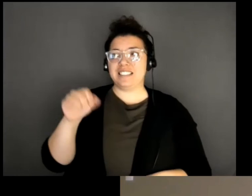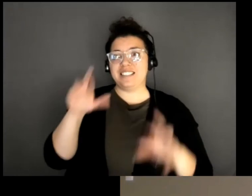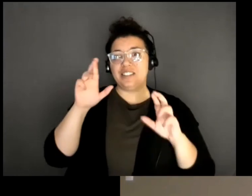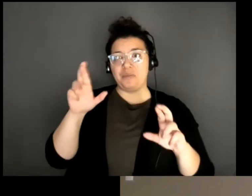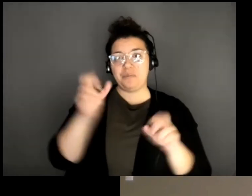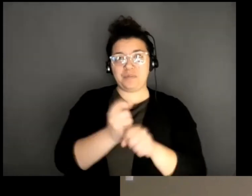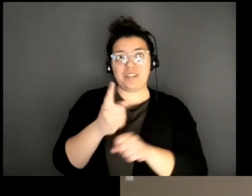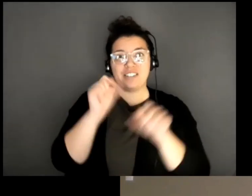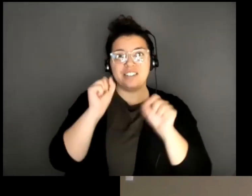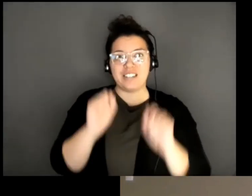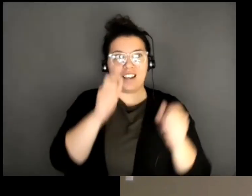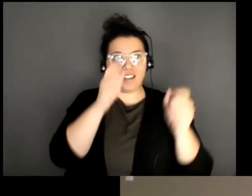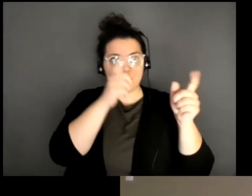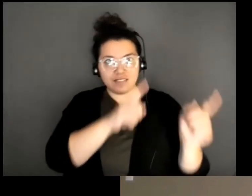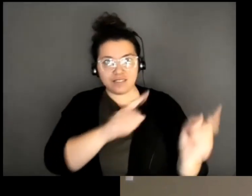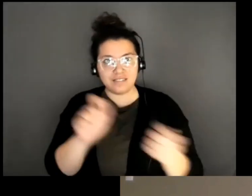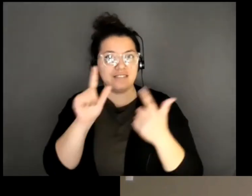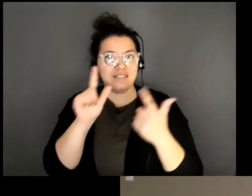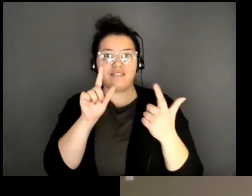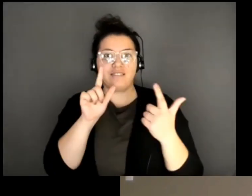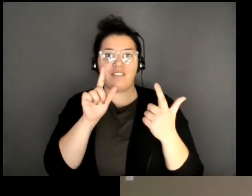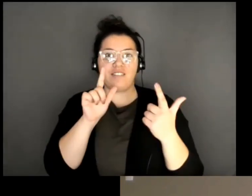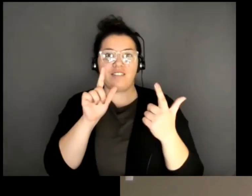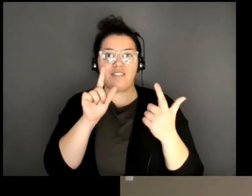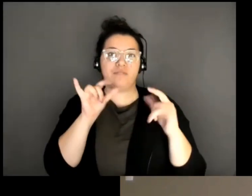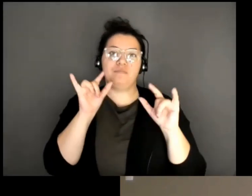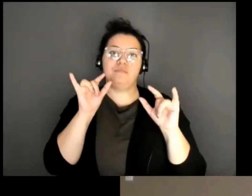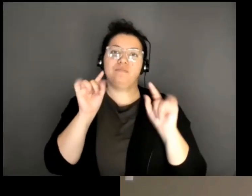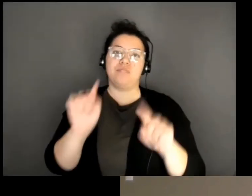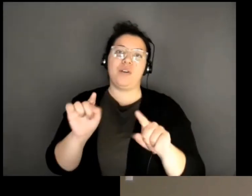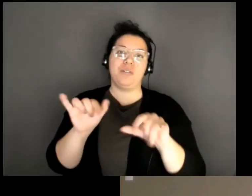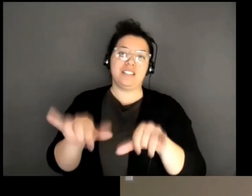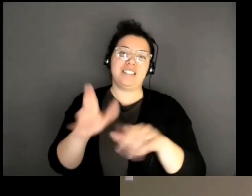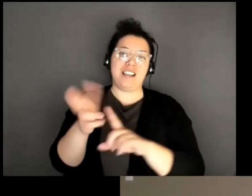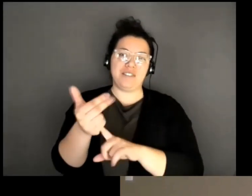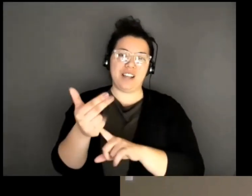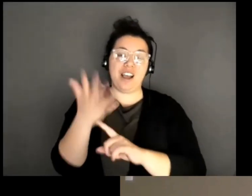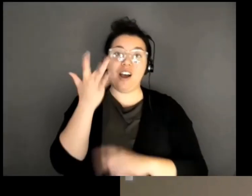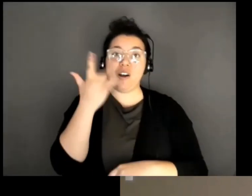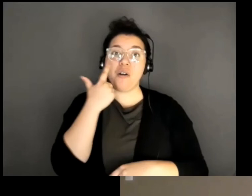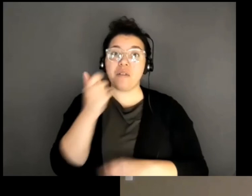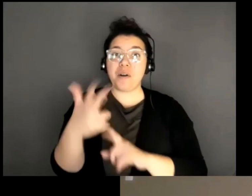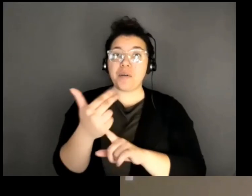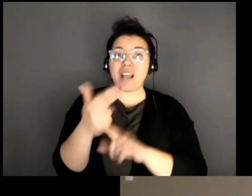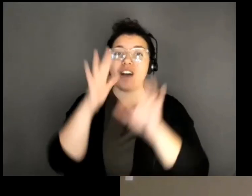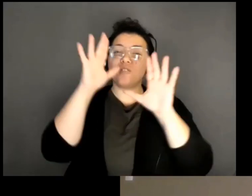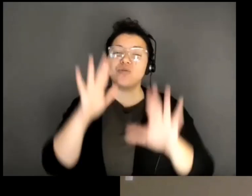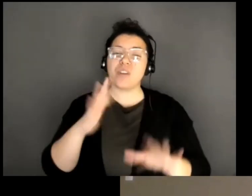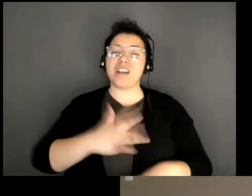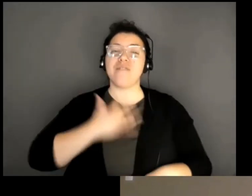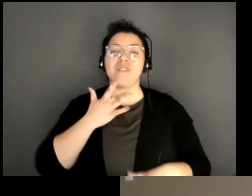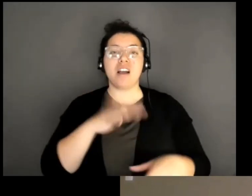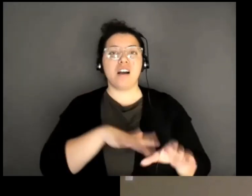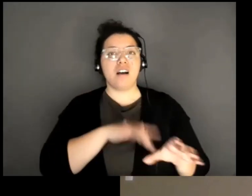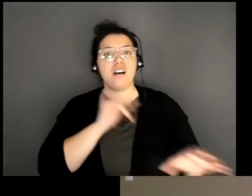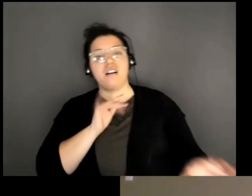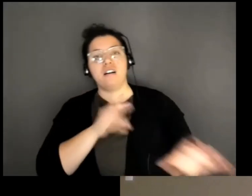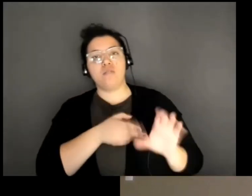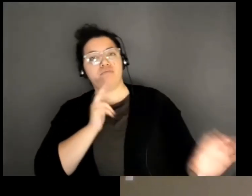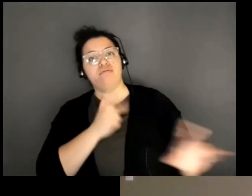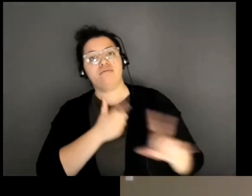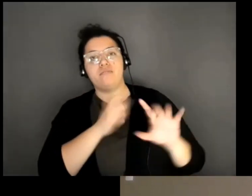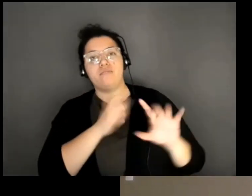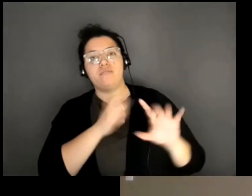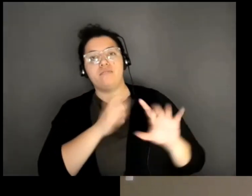year, and like old times, right? Just because Agreed. It's a great escape, and we love being in hotels, just to get away